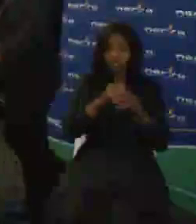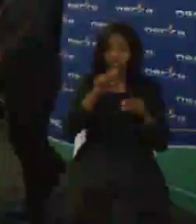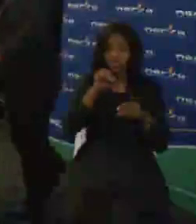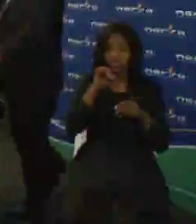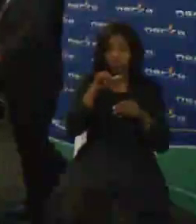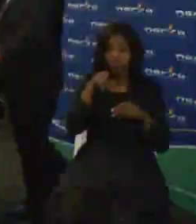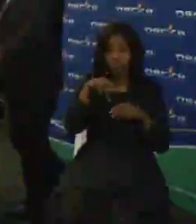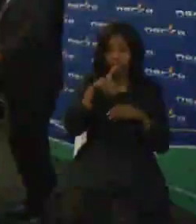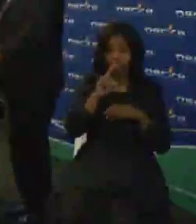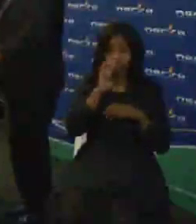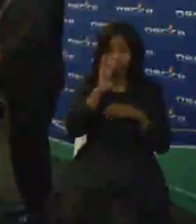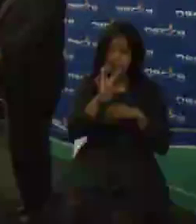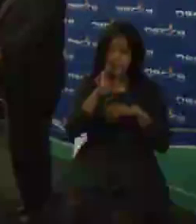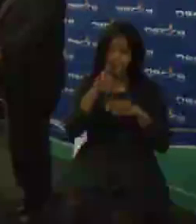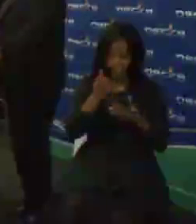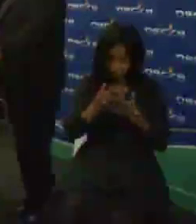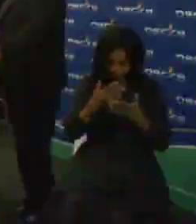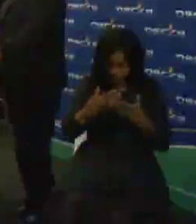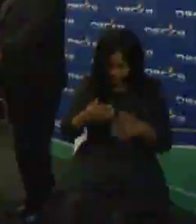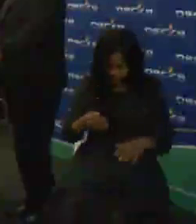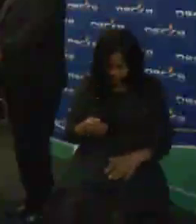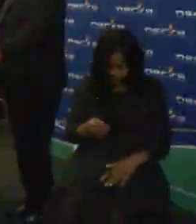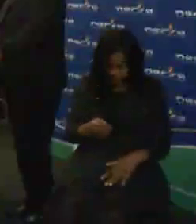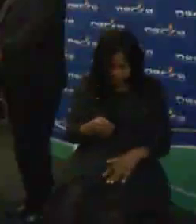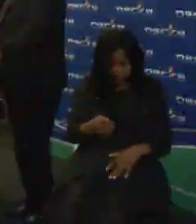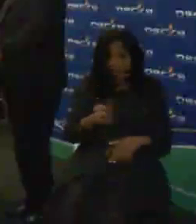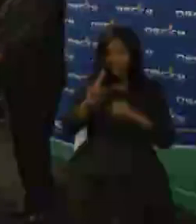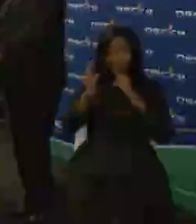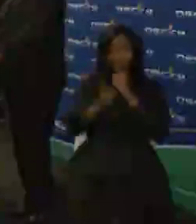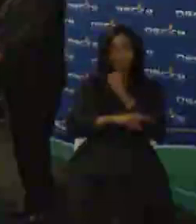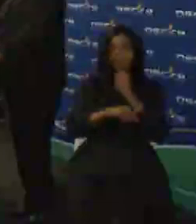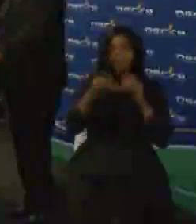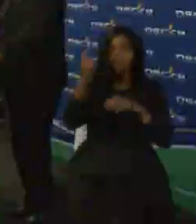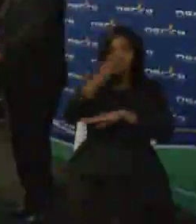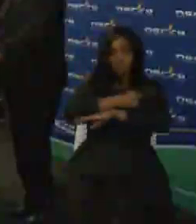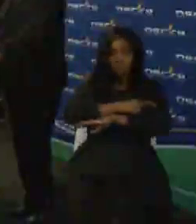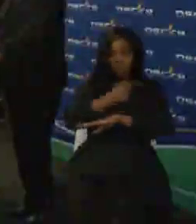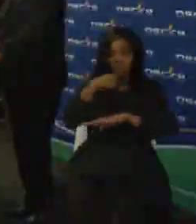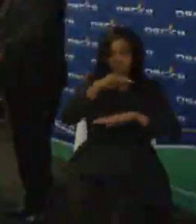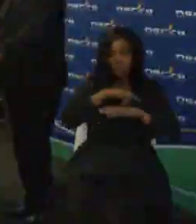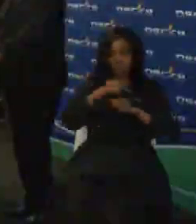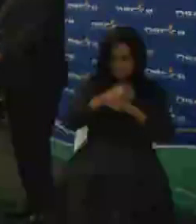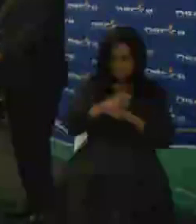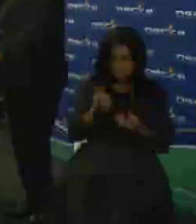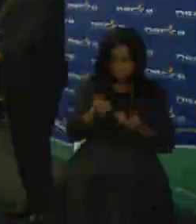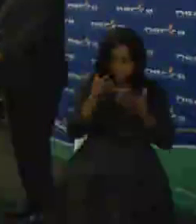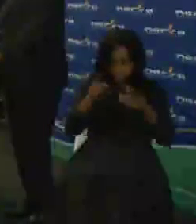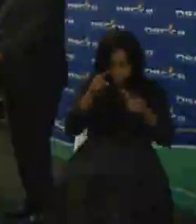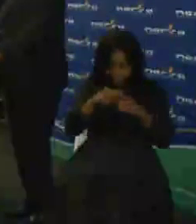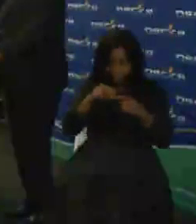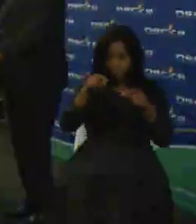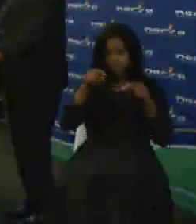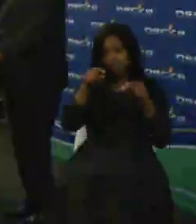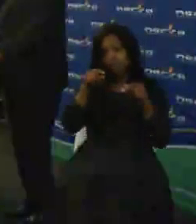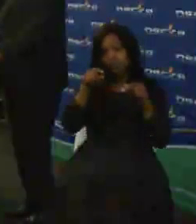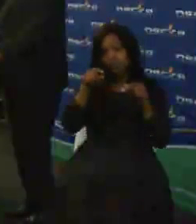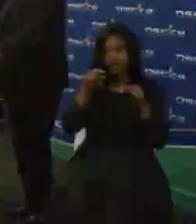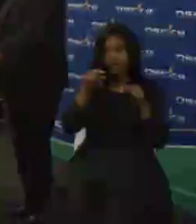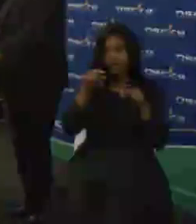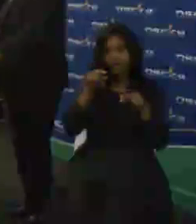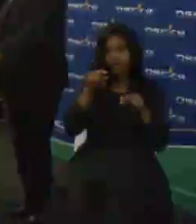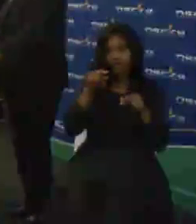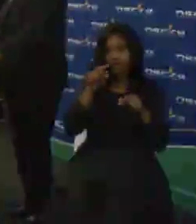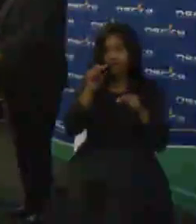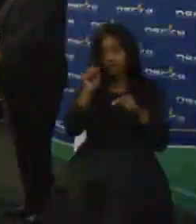MYPD4 application, now at the end of the day, and we make a submission to the regulator in terms of the